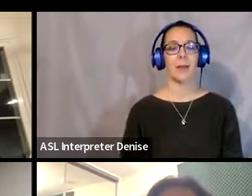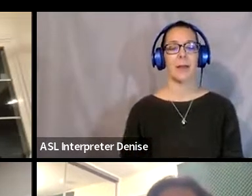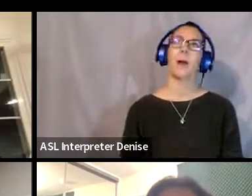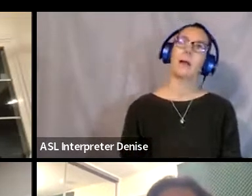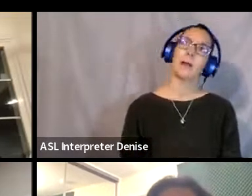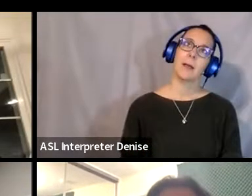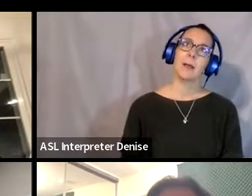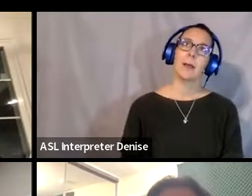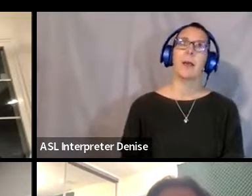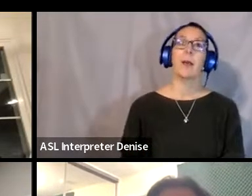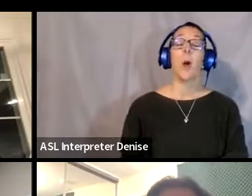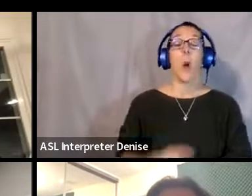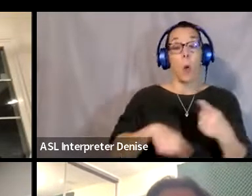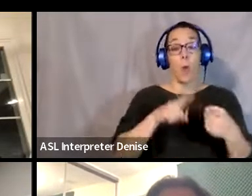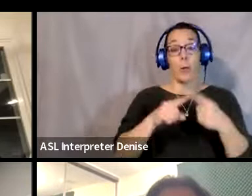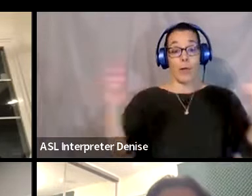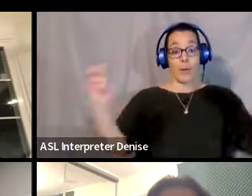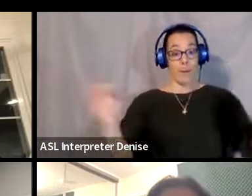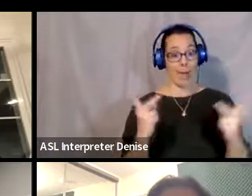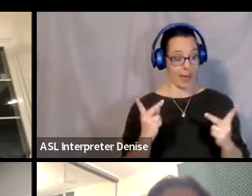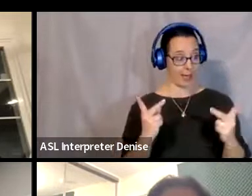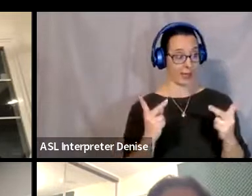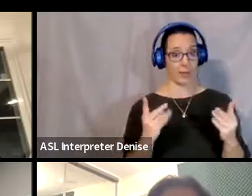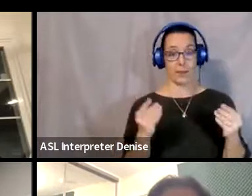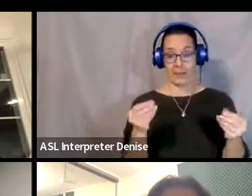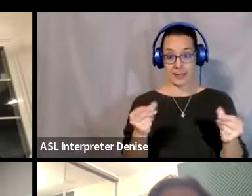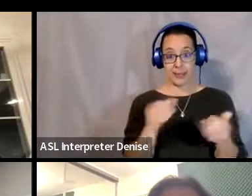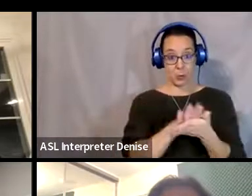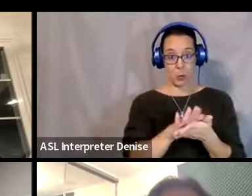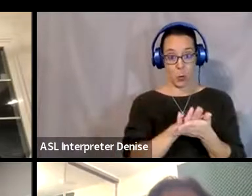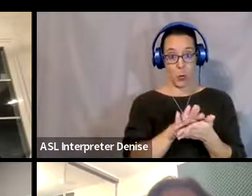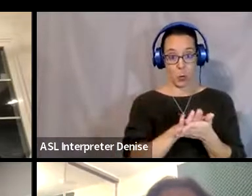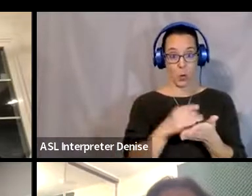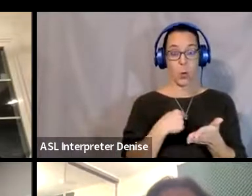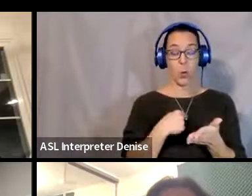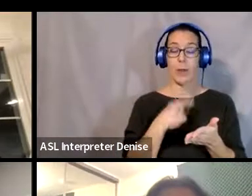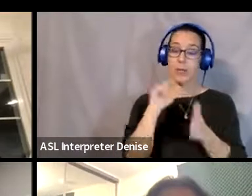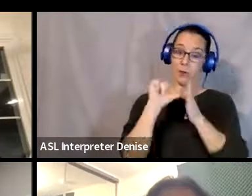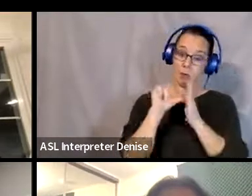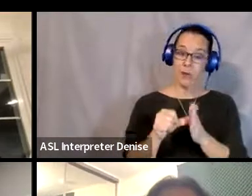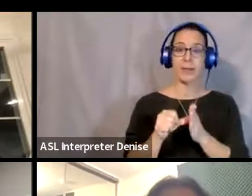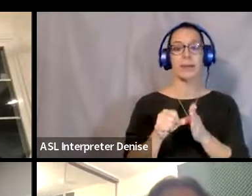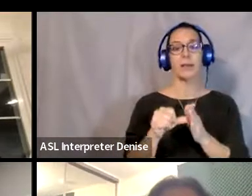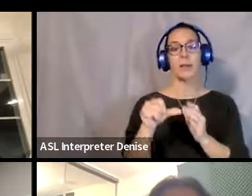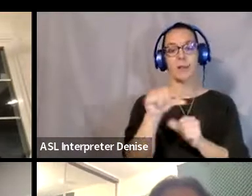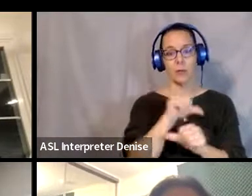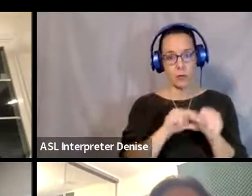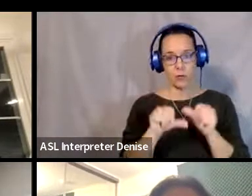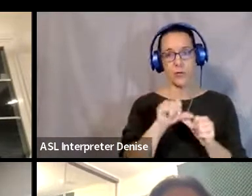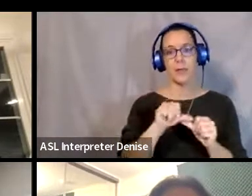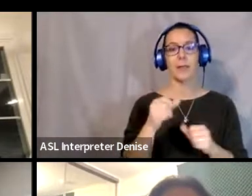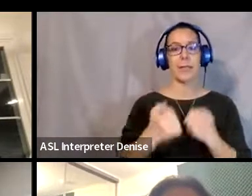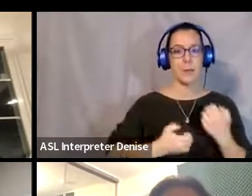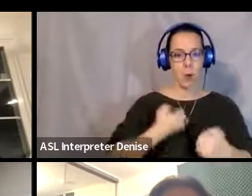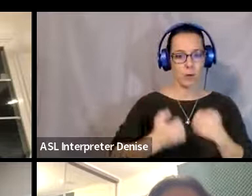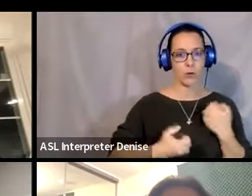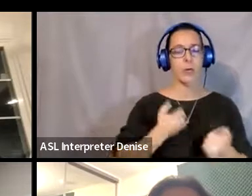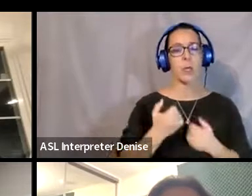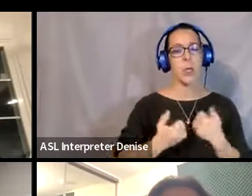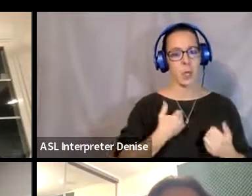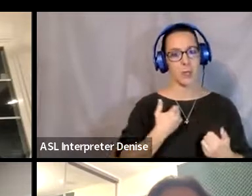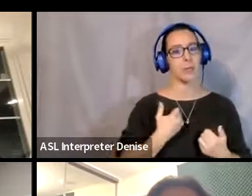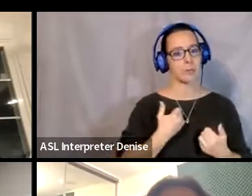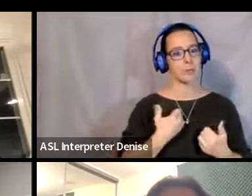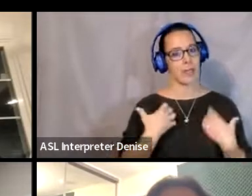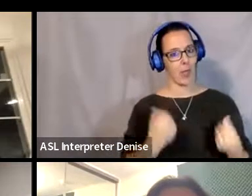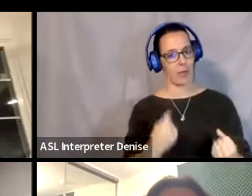back onto campus is the social emotional well-being of our students. So we have things in place that were already in